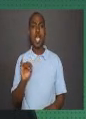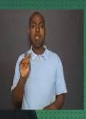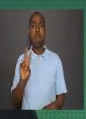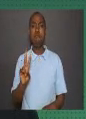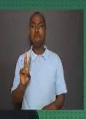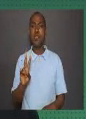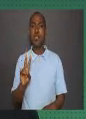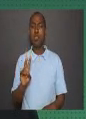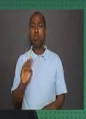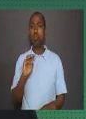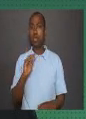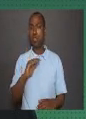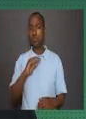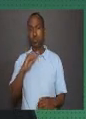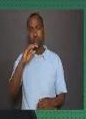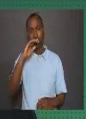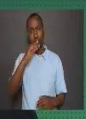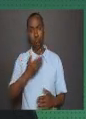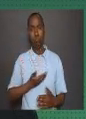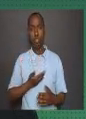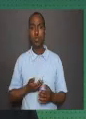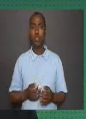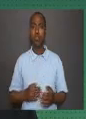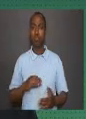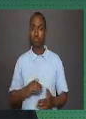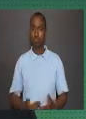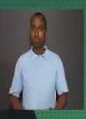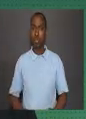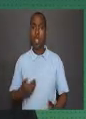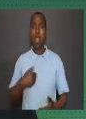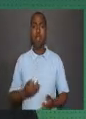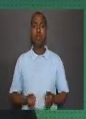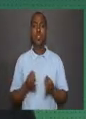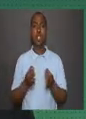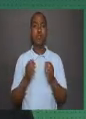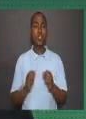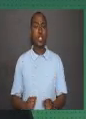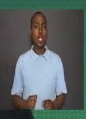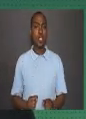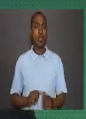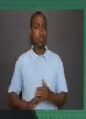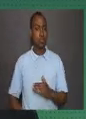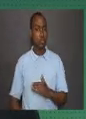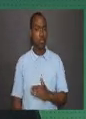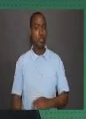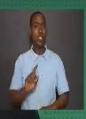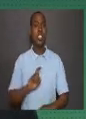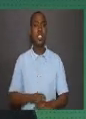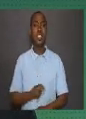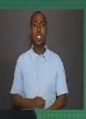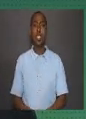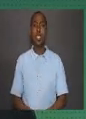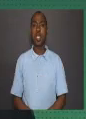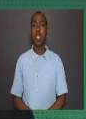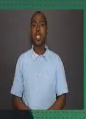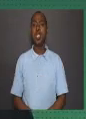on to her baby while it is in her womb, while she is giving birth, or